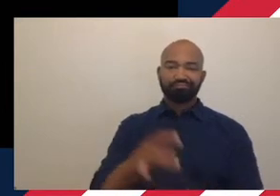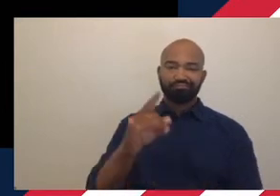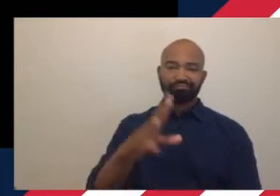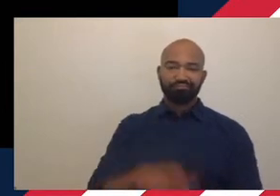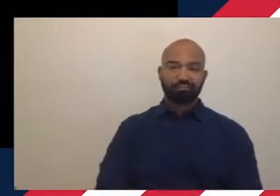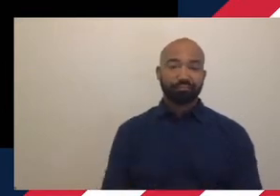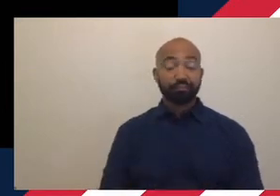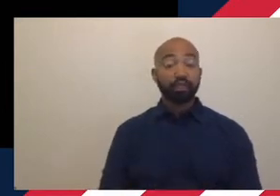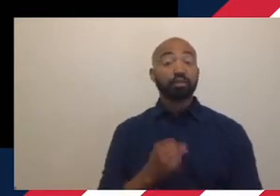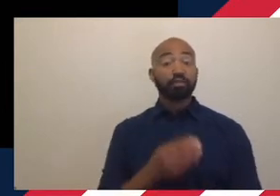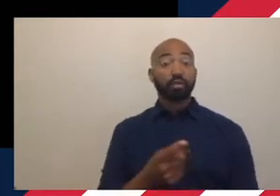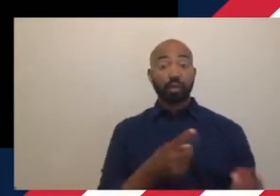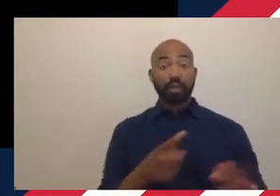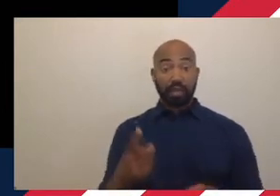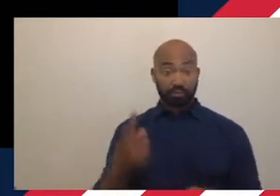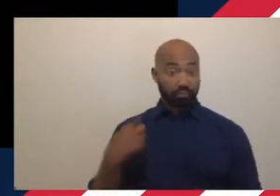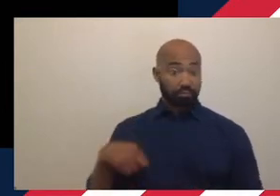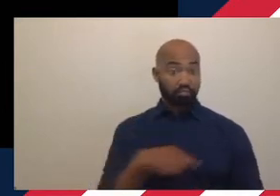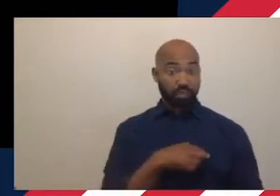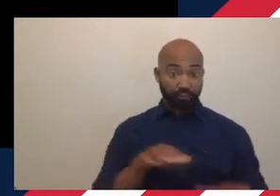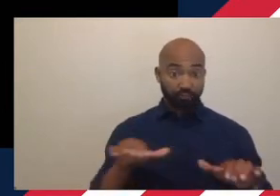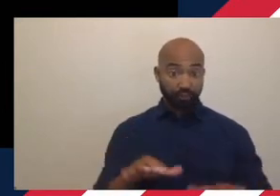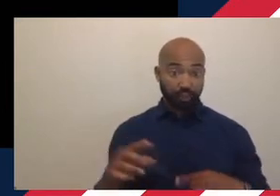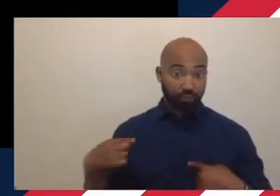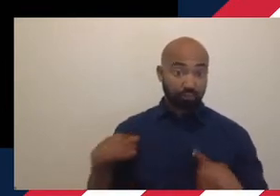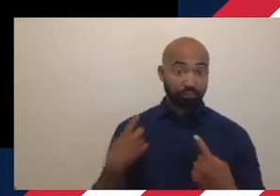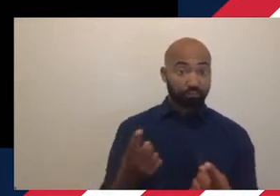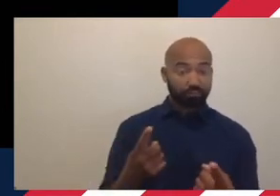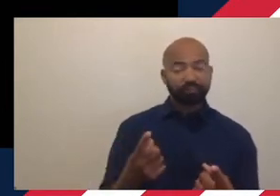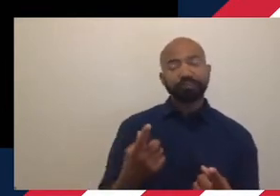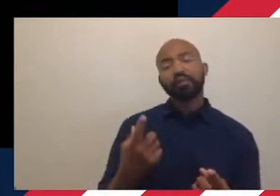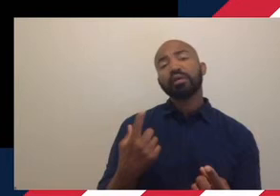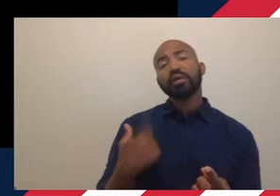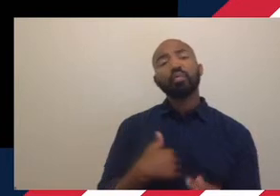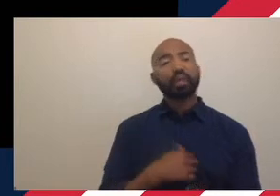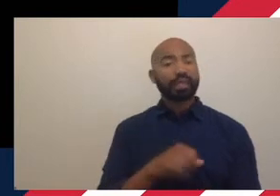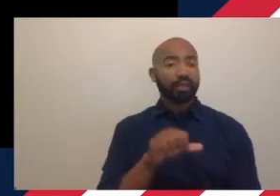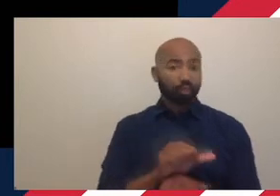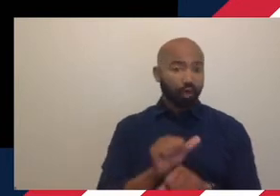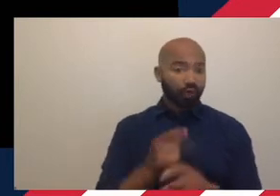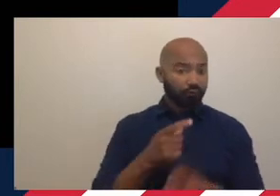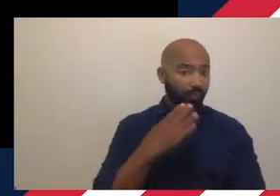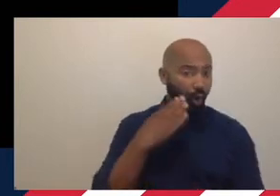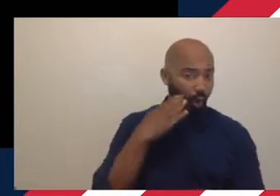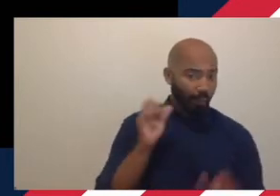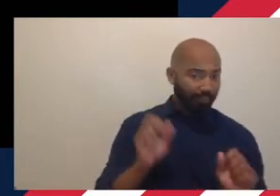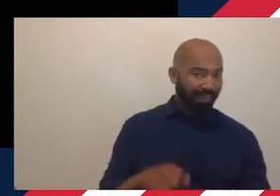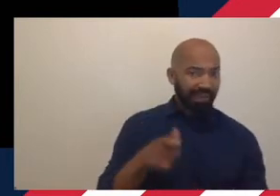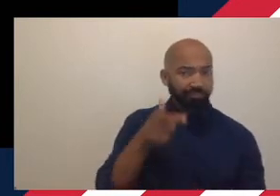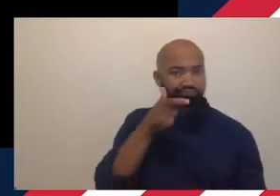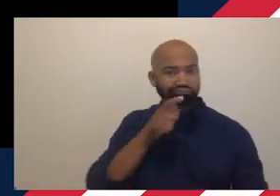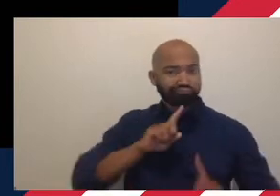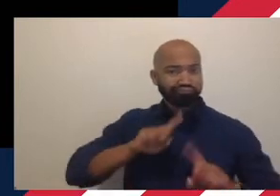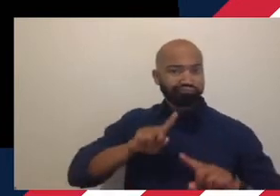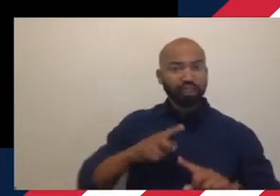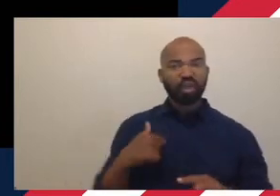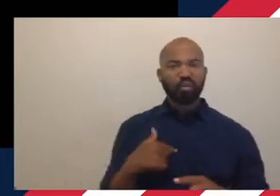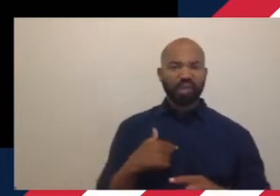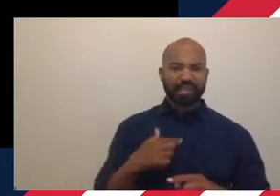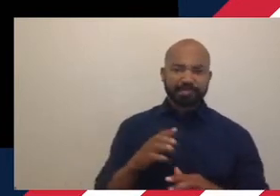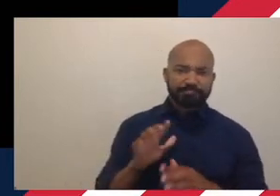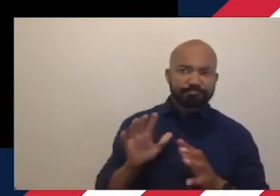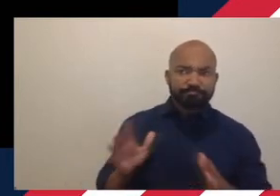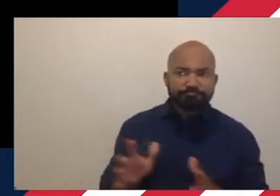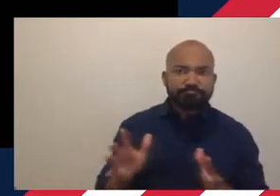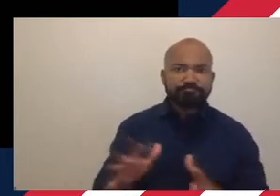that have been made, we have been able to work from home. So that's one thing that we push for, is